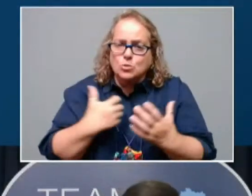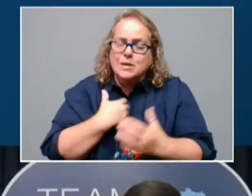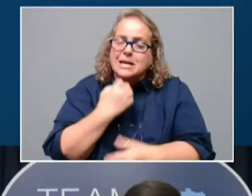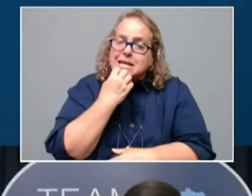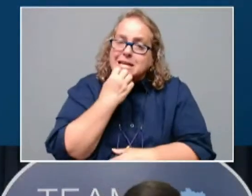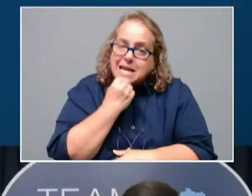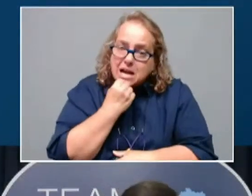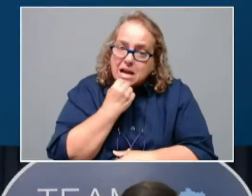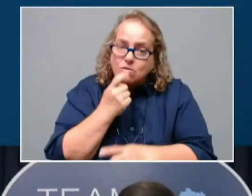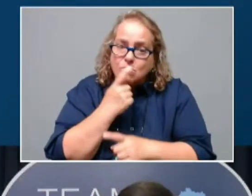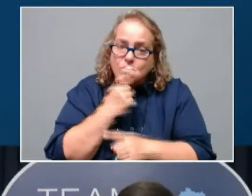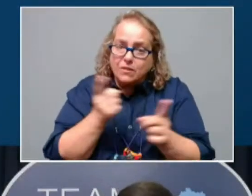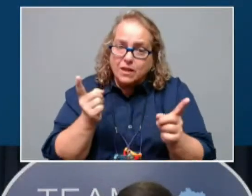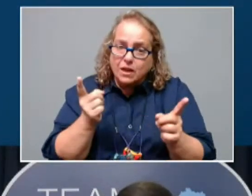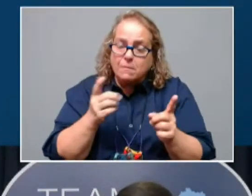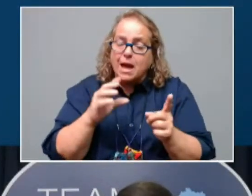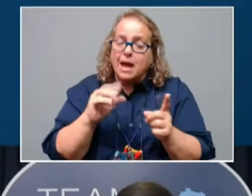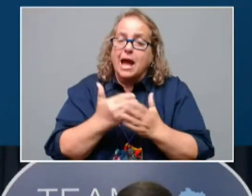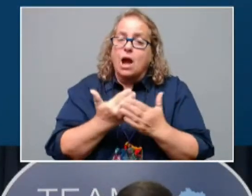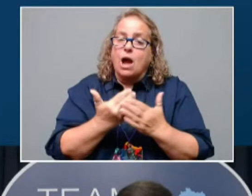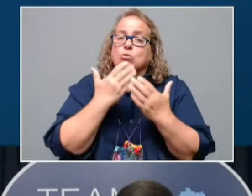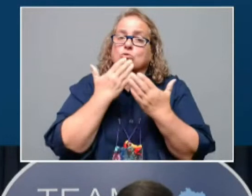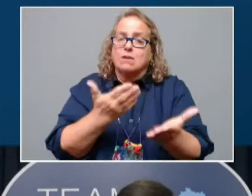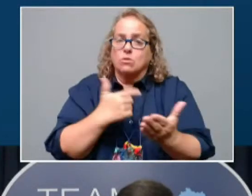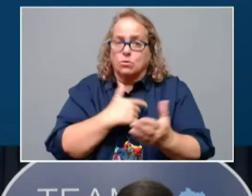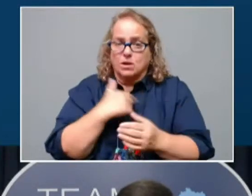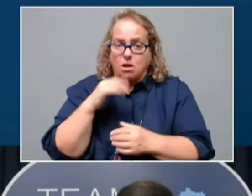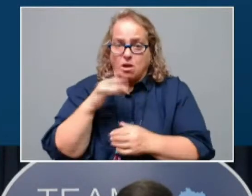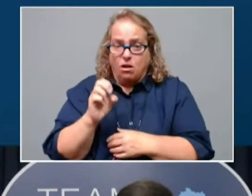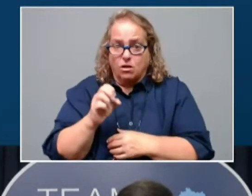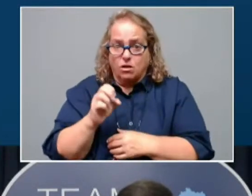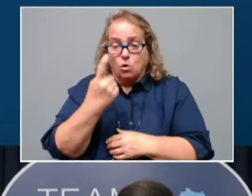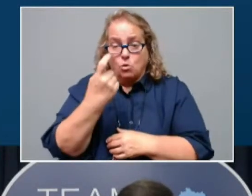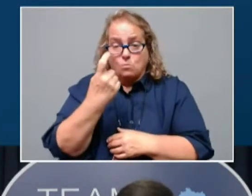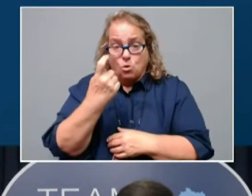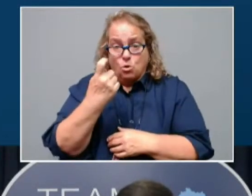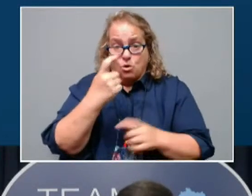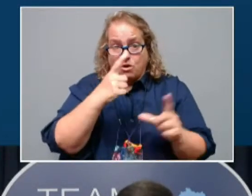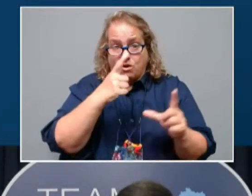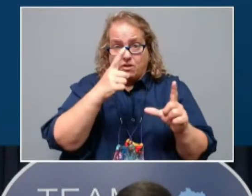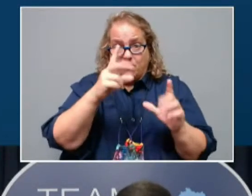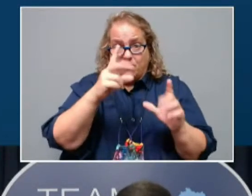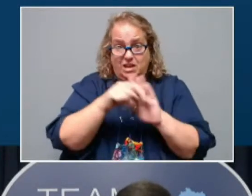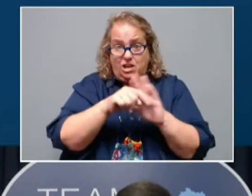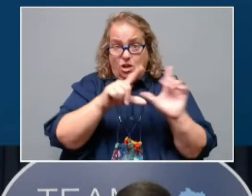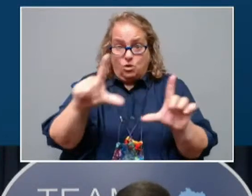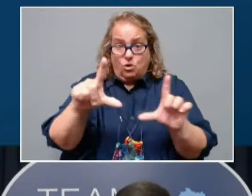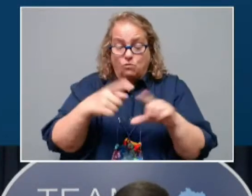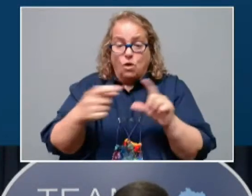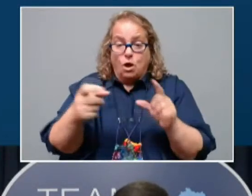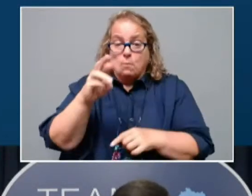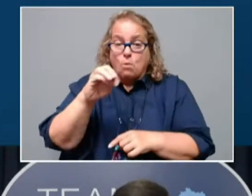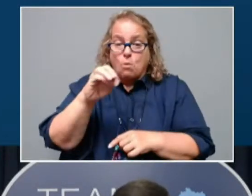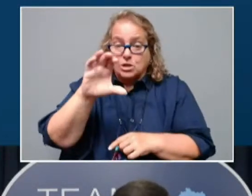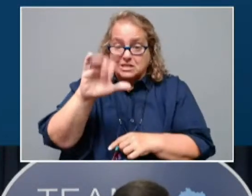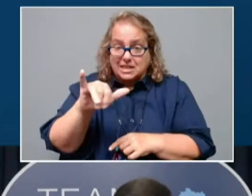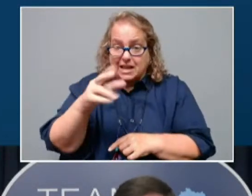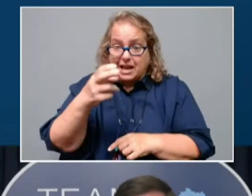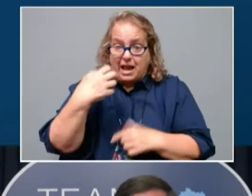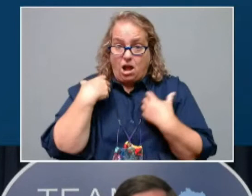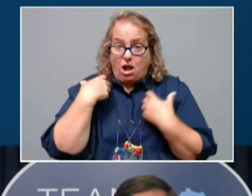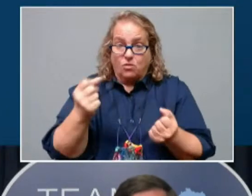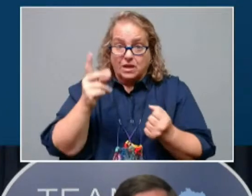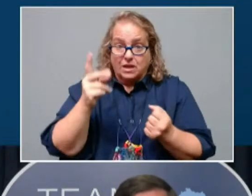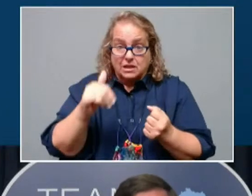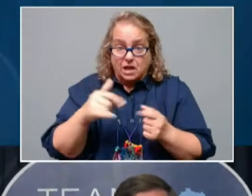one more video today. It is from Mercy Health Kentucky in Paducah. It's President Michael Youngman,